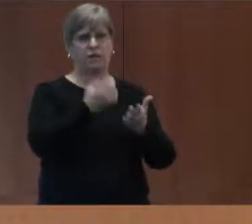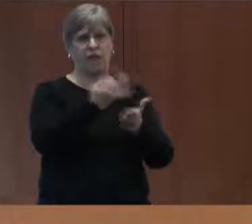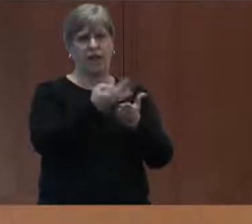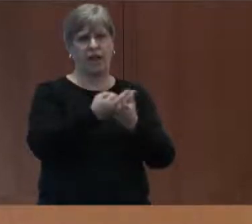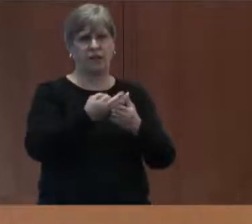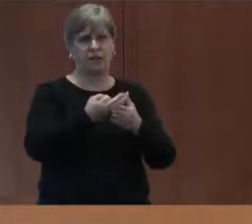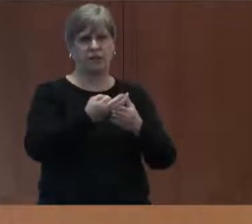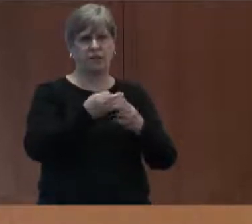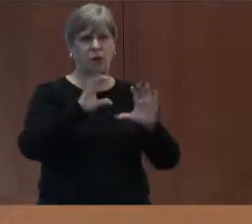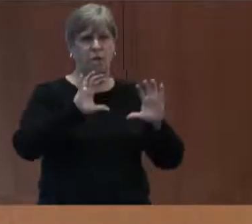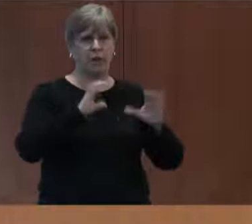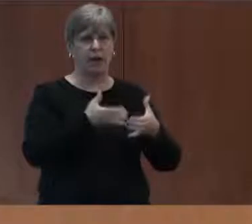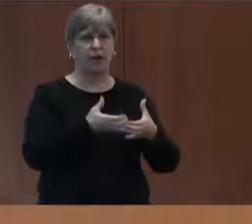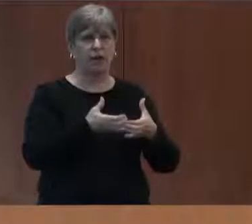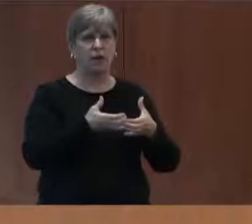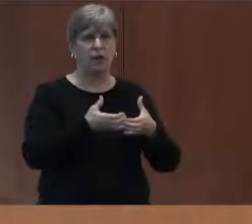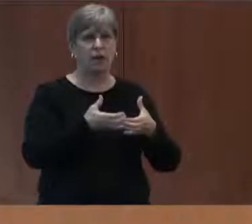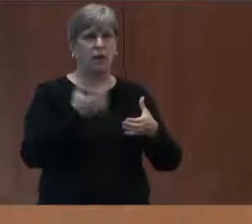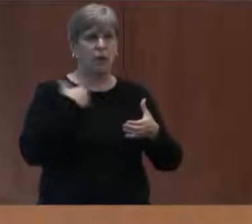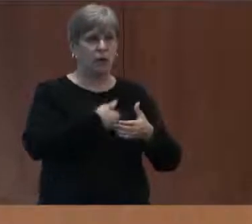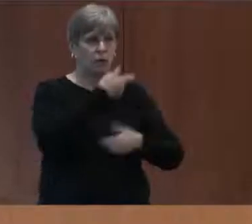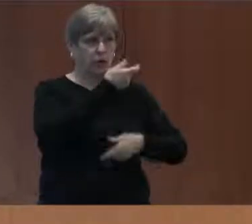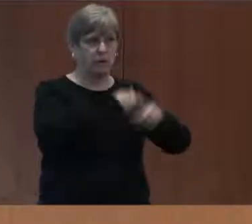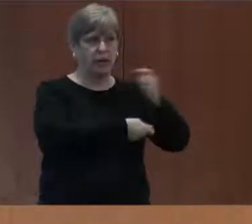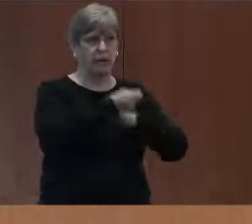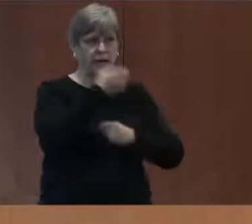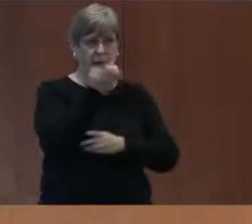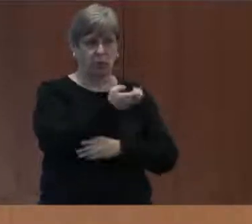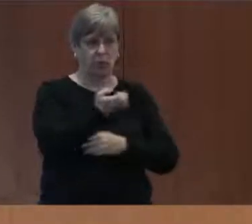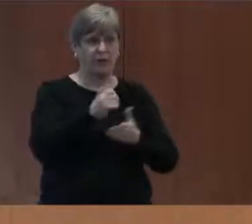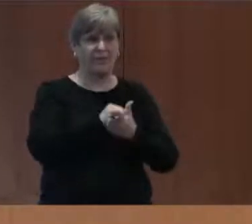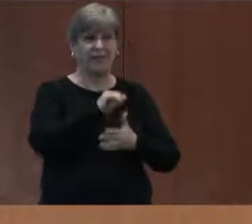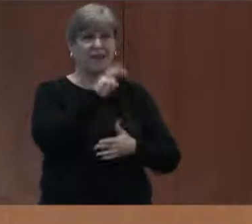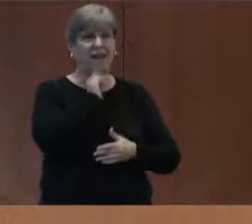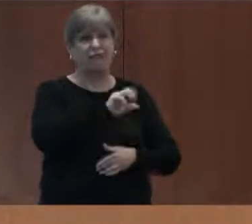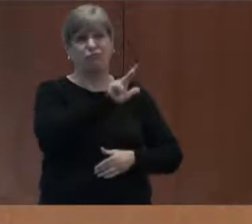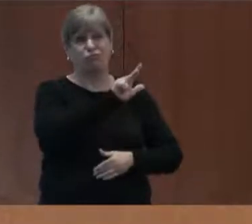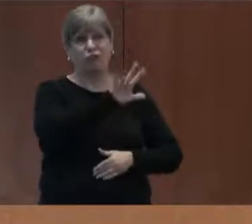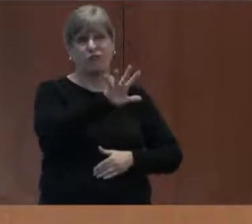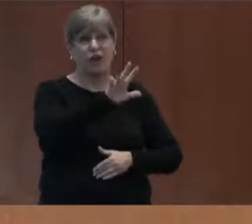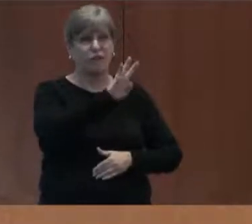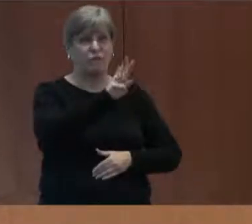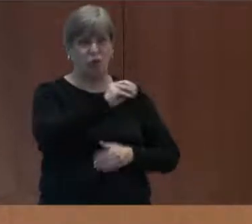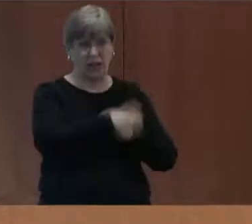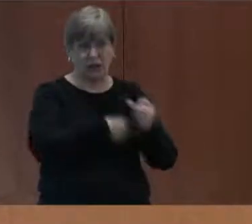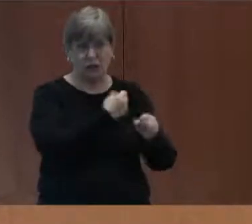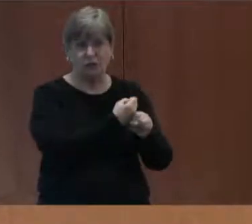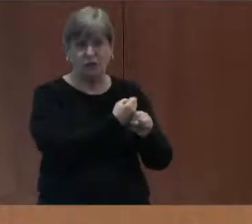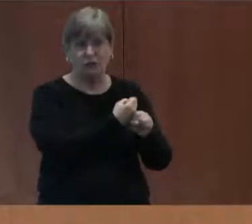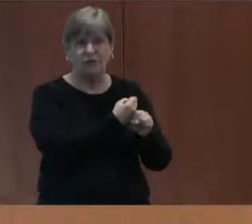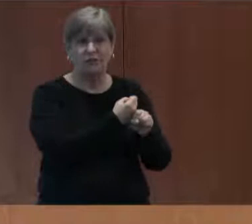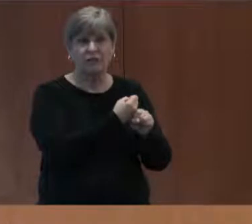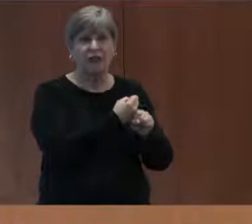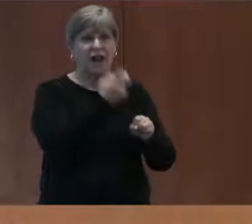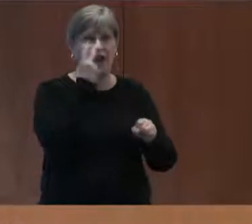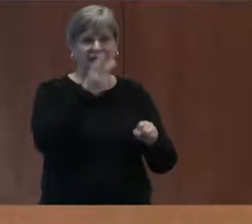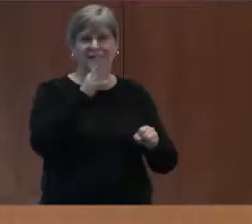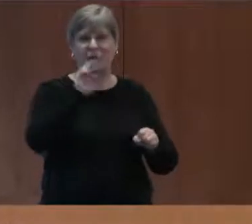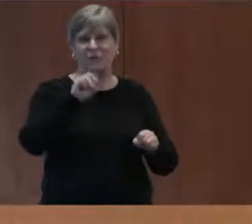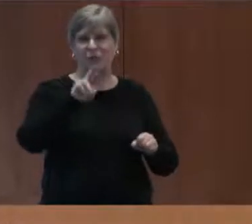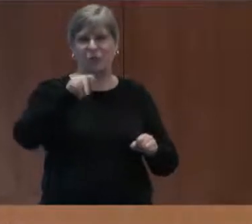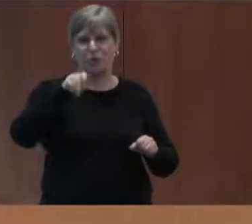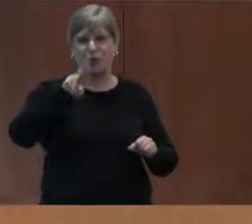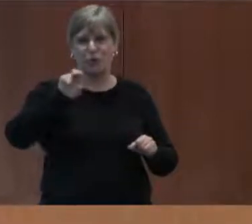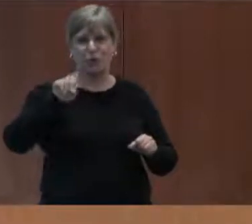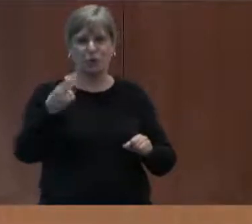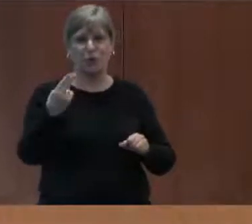we're replacing some equipment that's 35, 40 years old and so forth. I see Mr. Prue coming up,